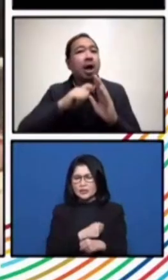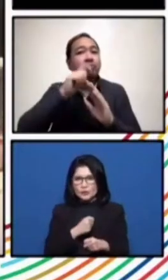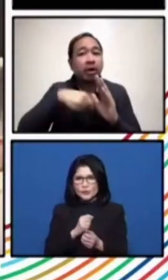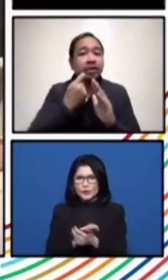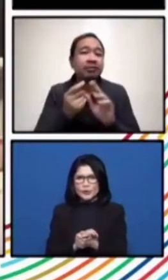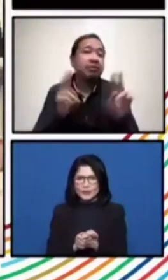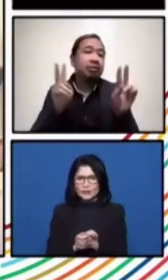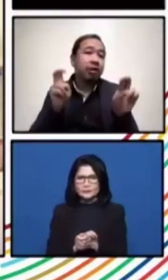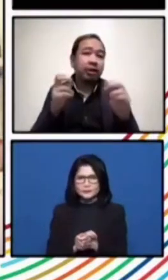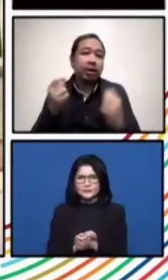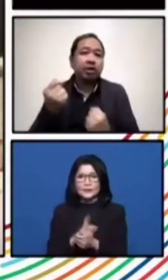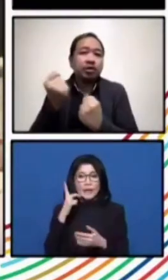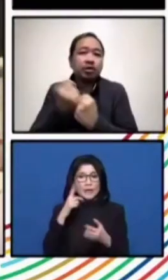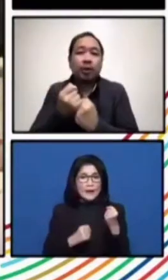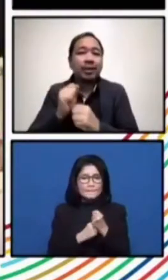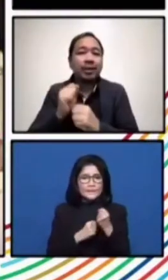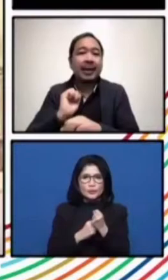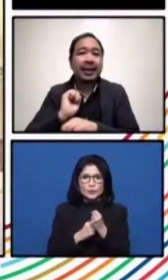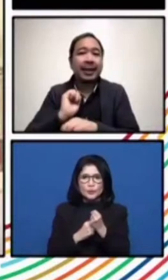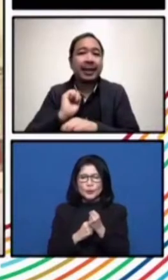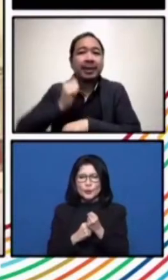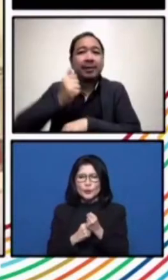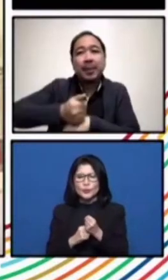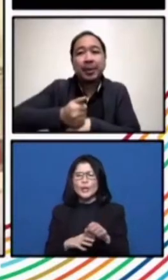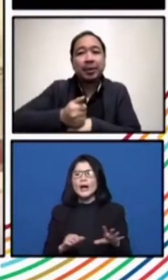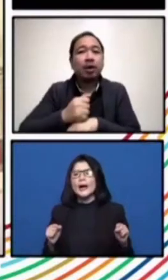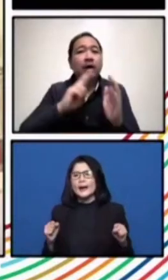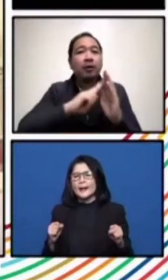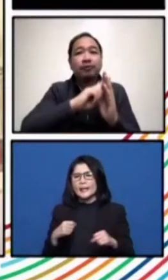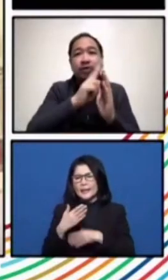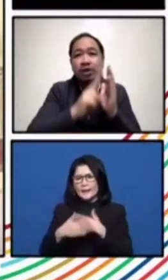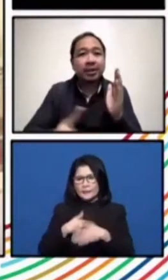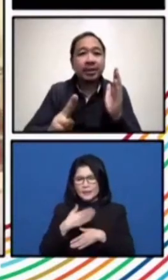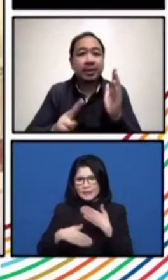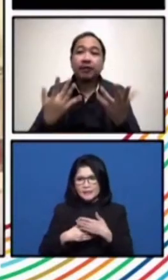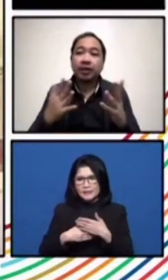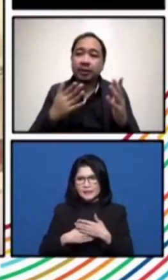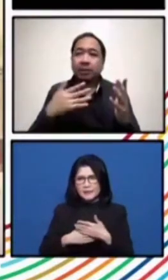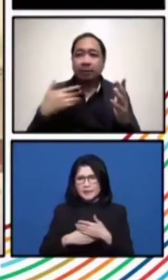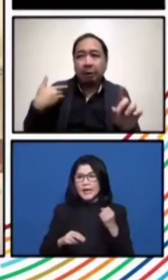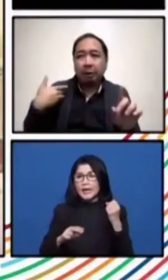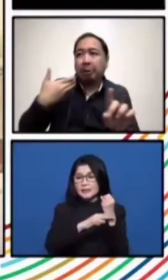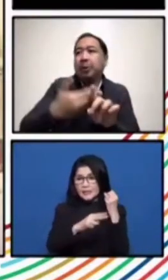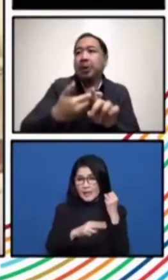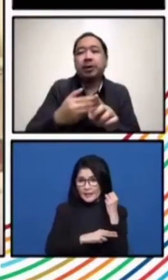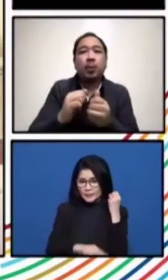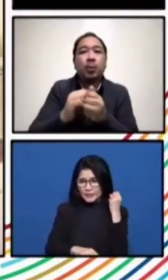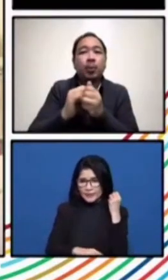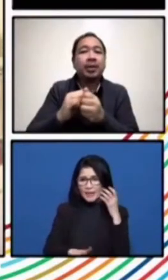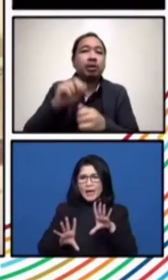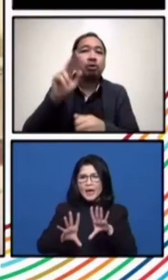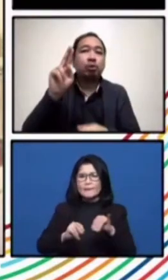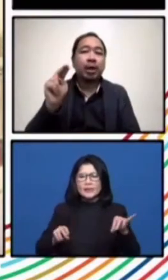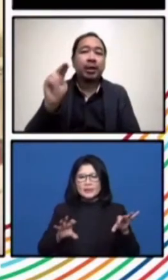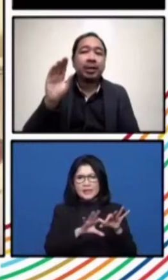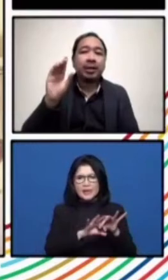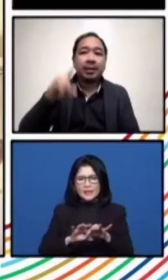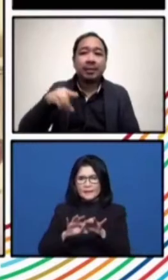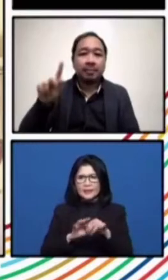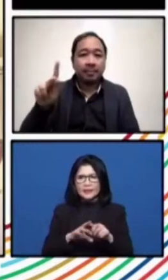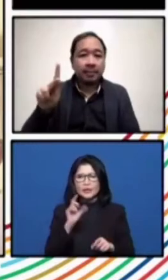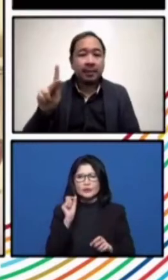capacity of the crpd which we have carried out in cooperation with undp we have constructed